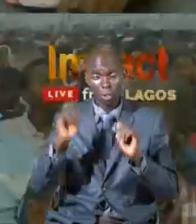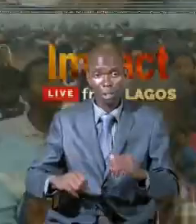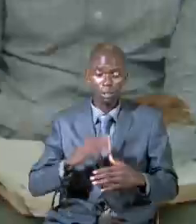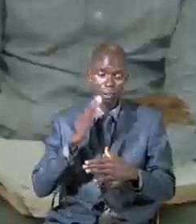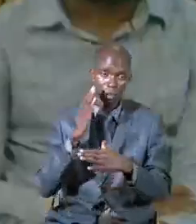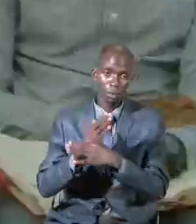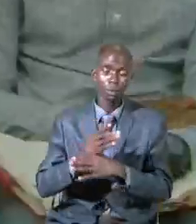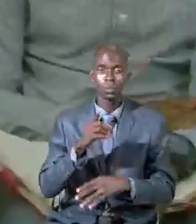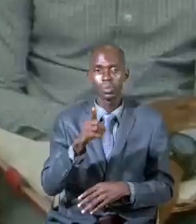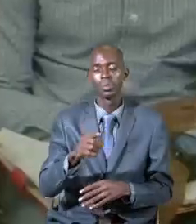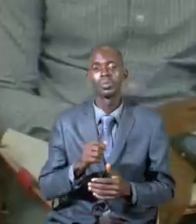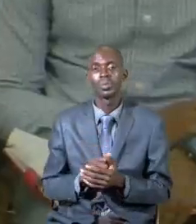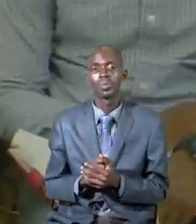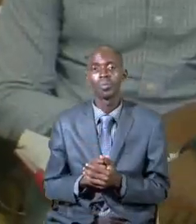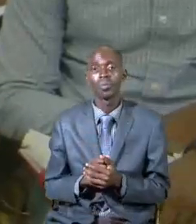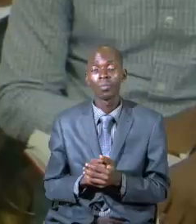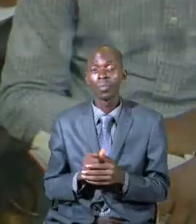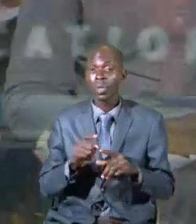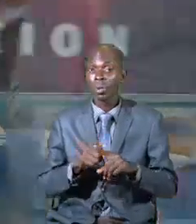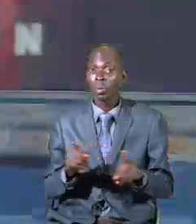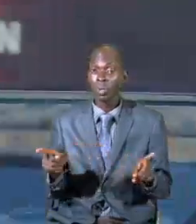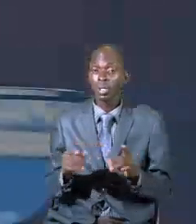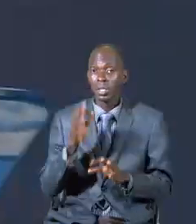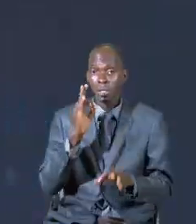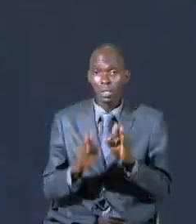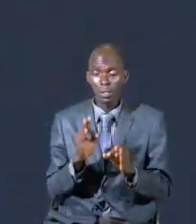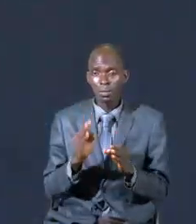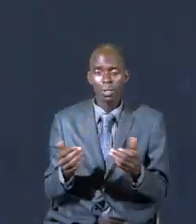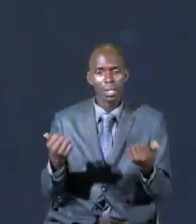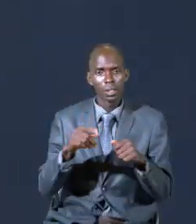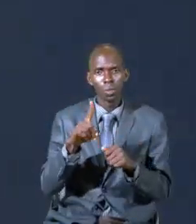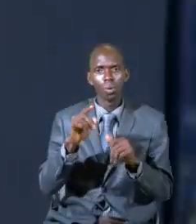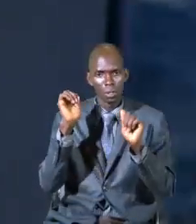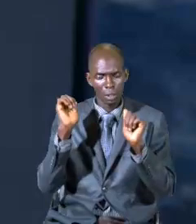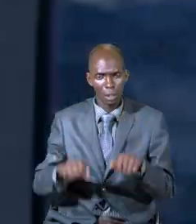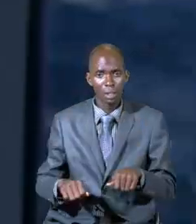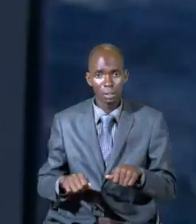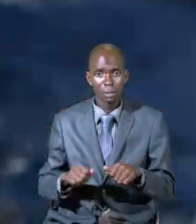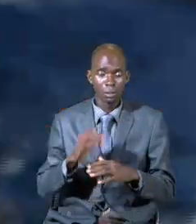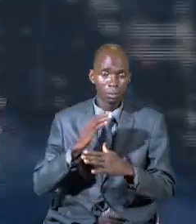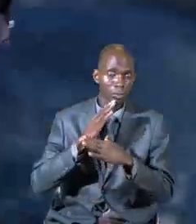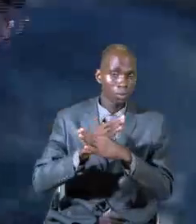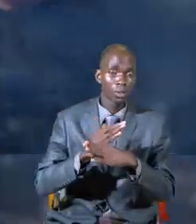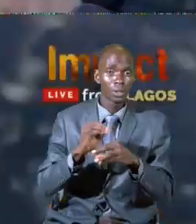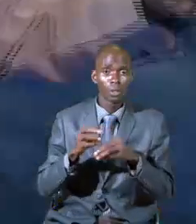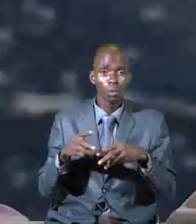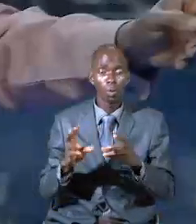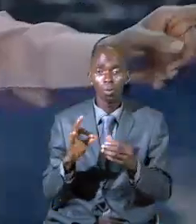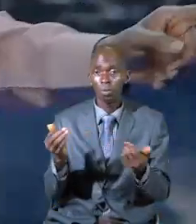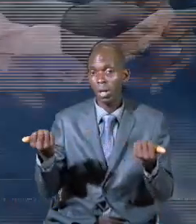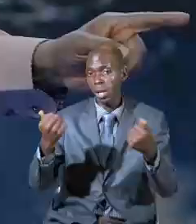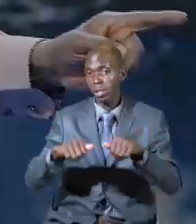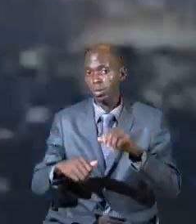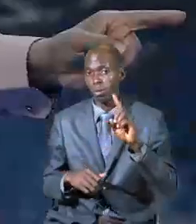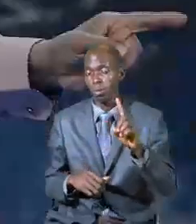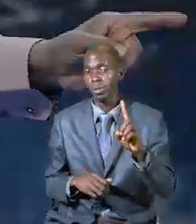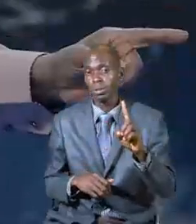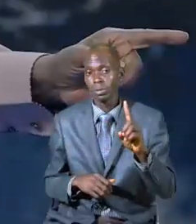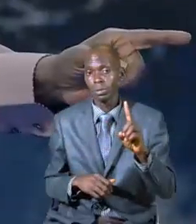way. If anybody could have stood in the way of anyone,